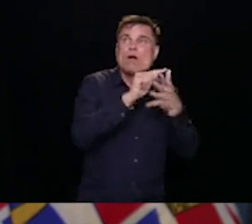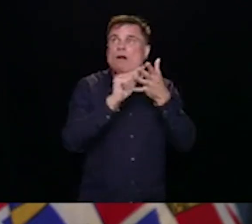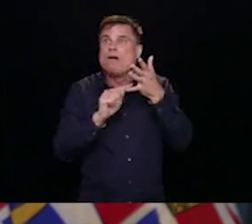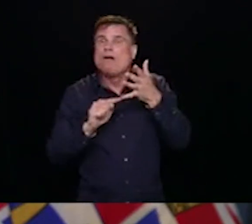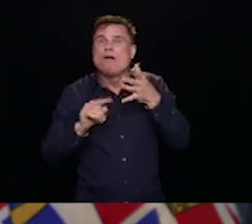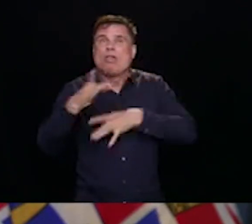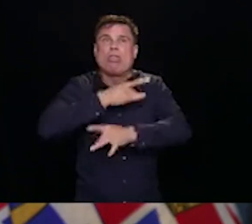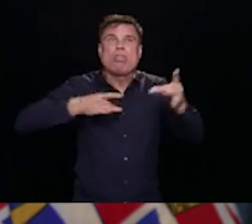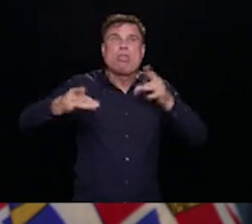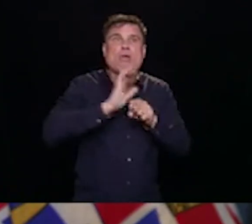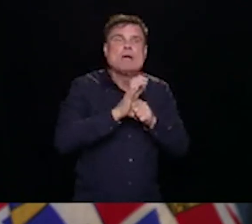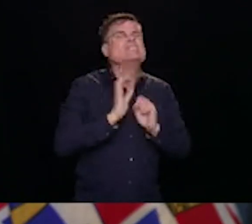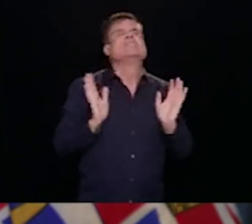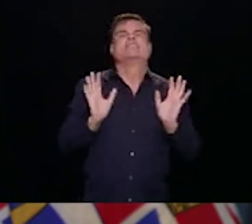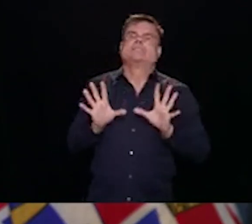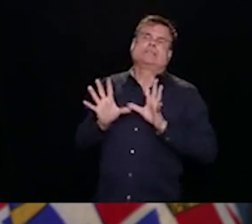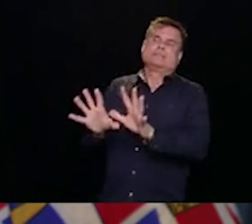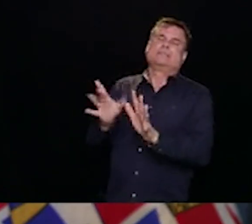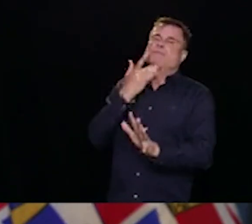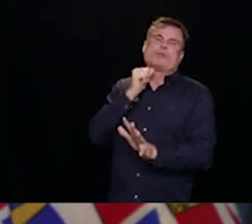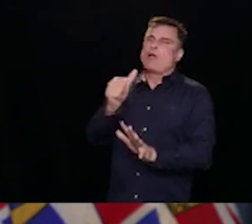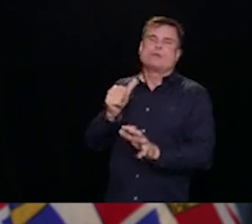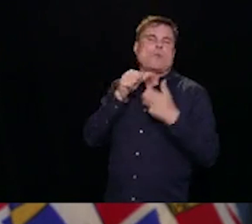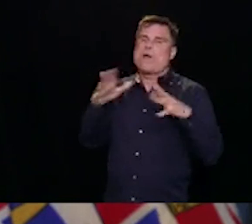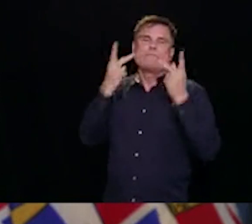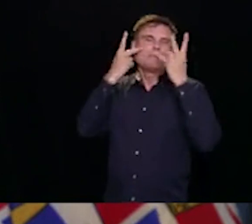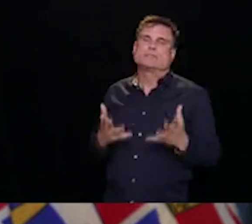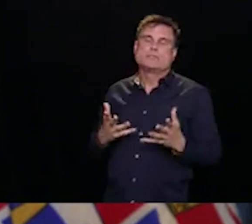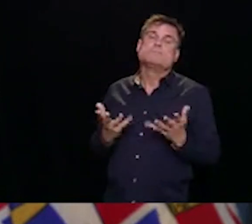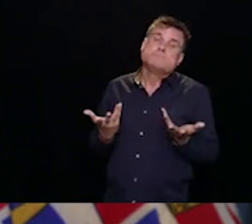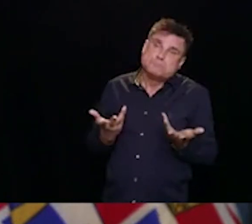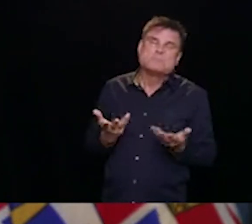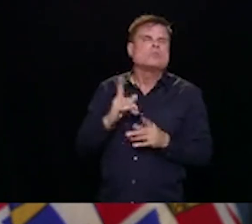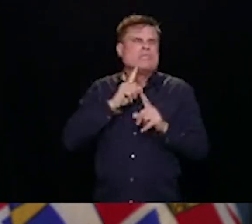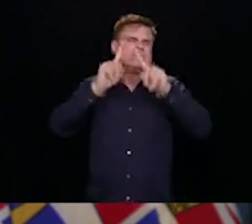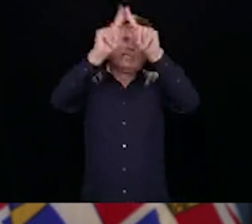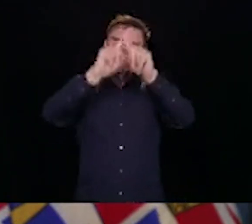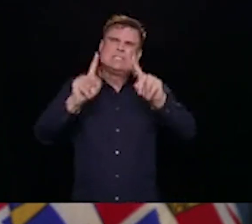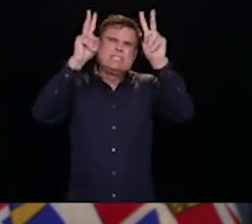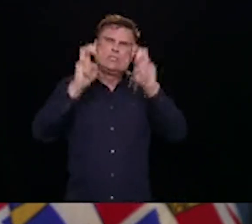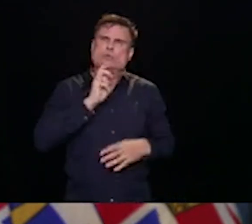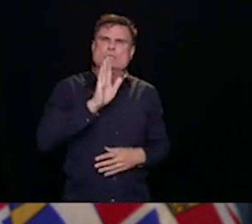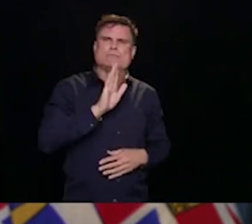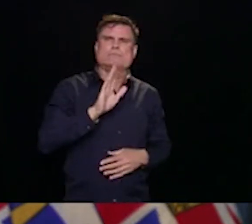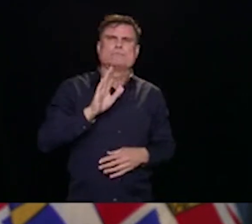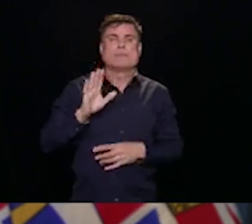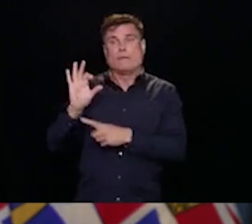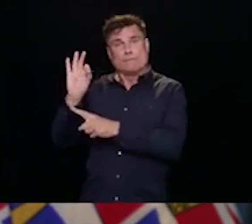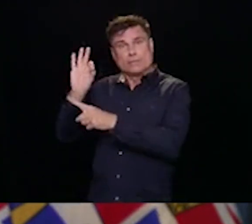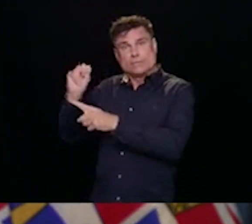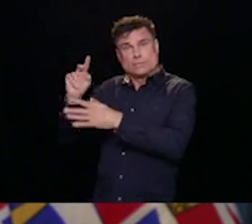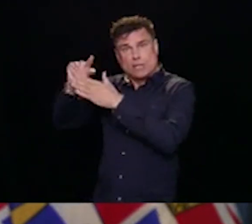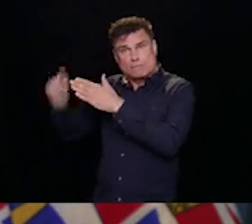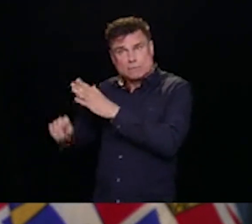government and between governments with First Nations governance and the province, and it's not my place to